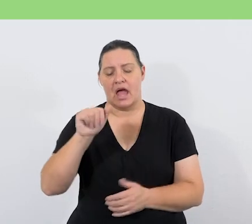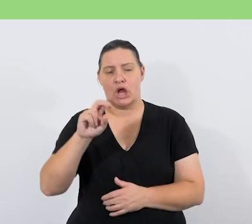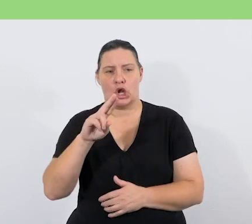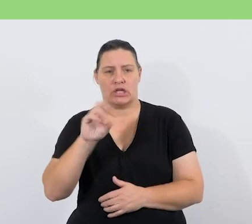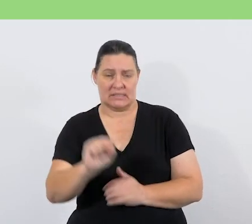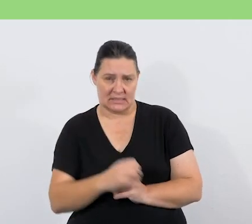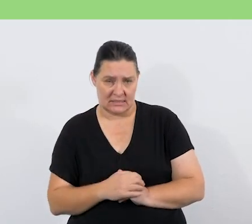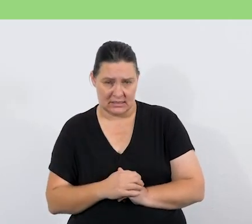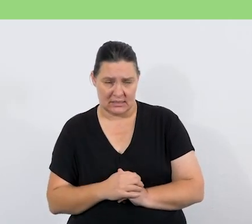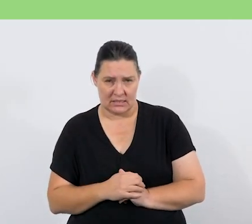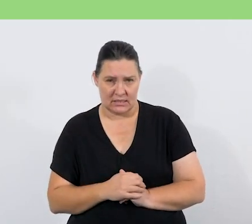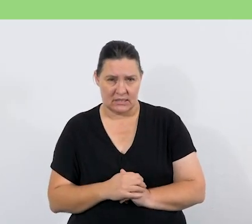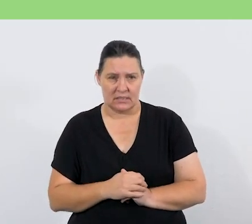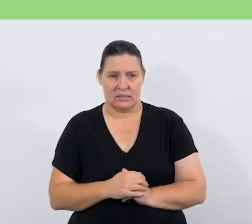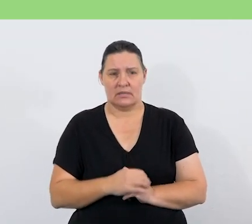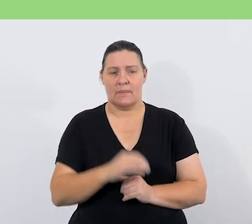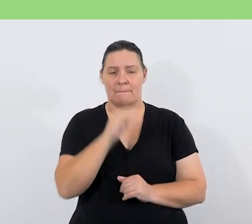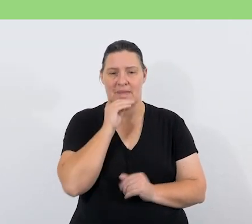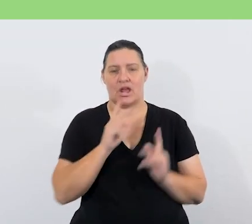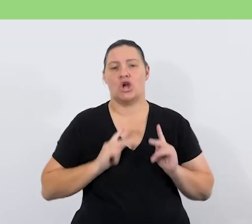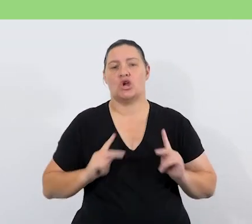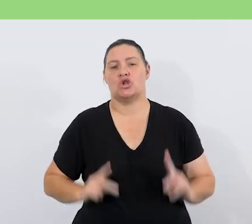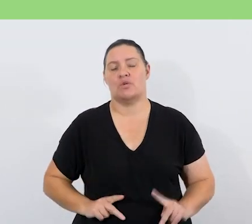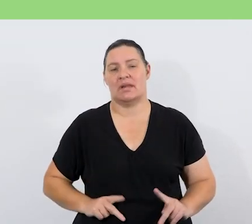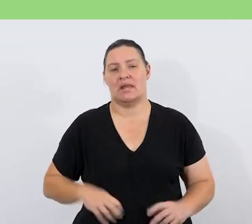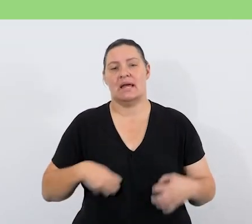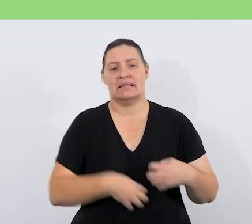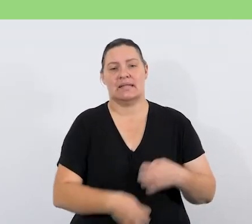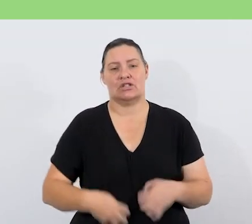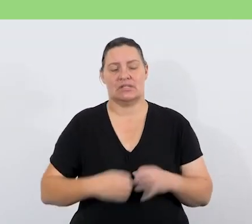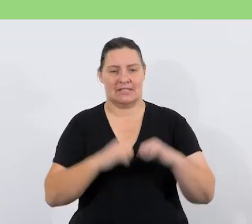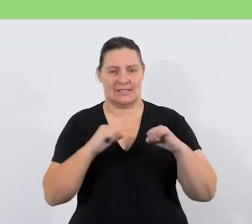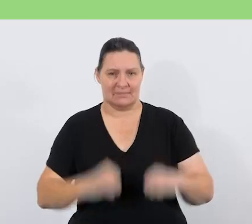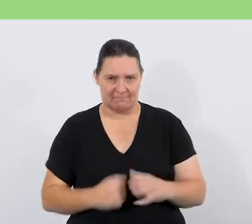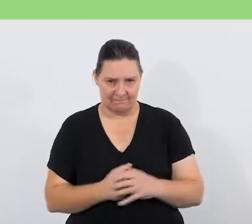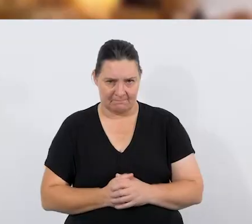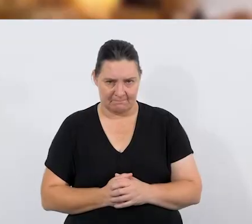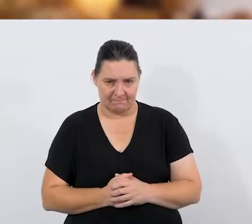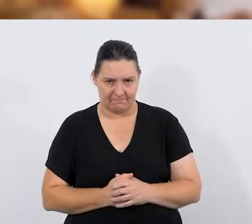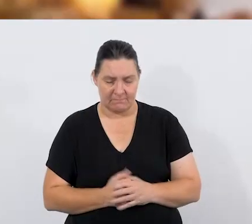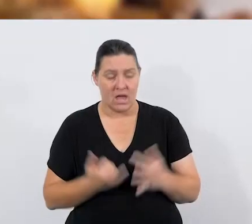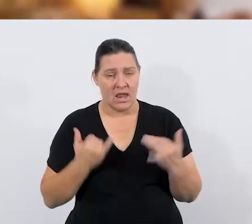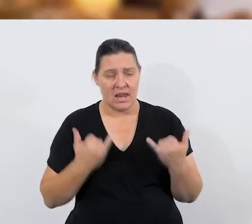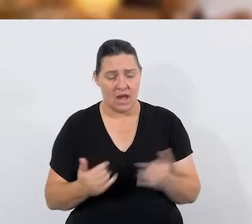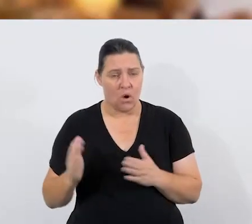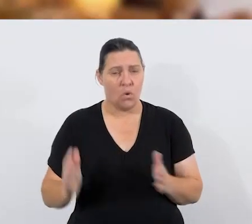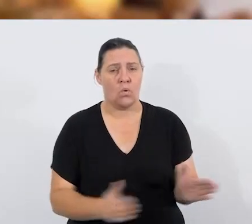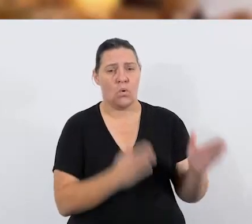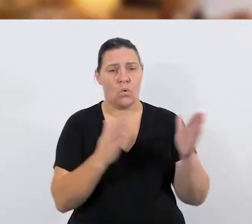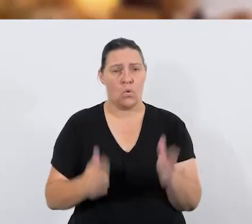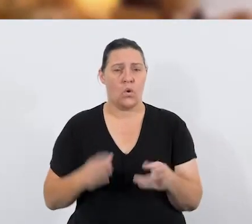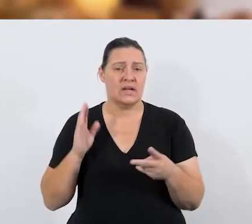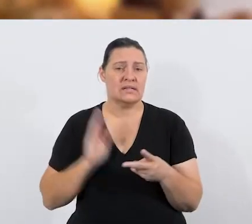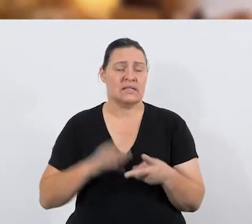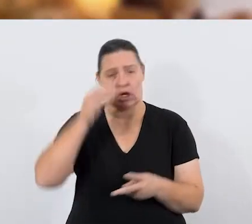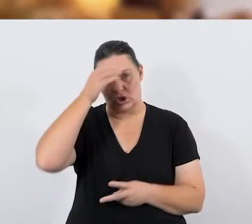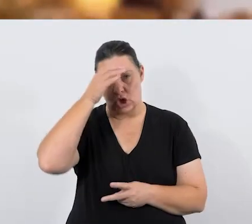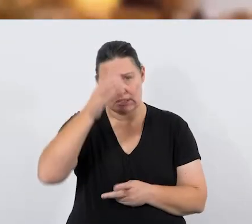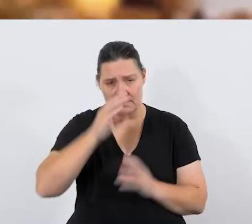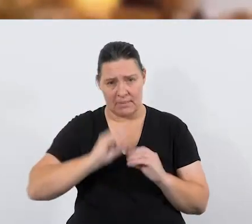for transporting the nutrients to the cells to be used during